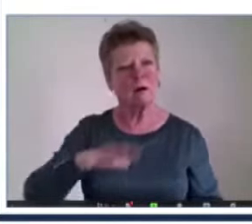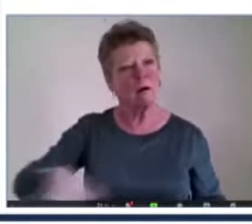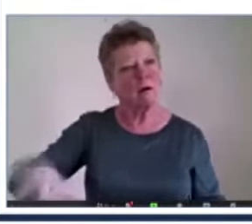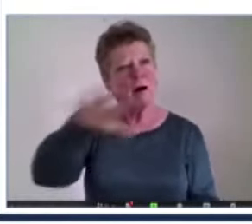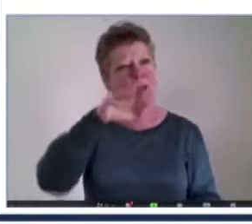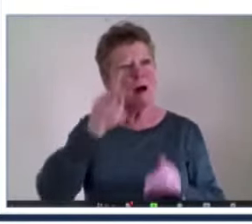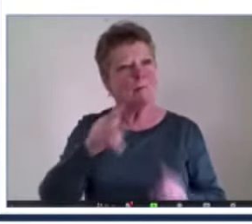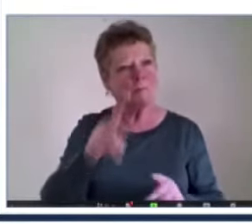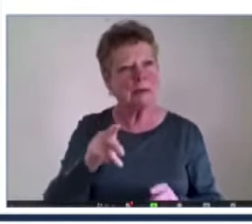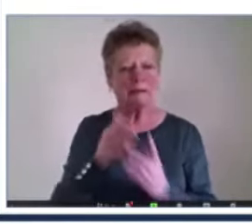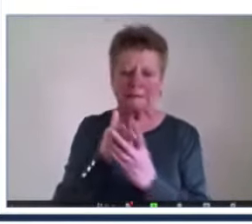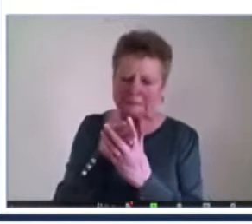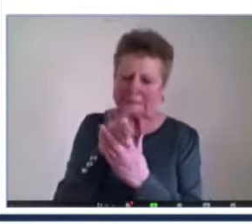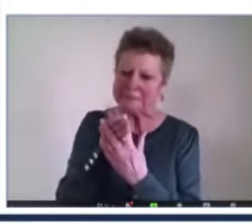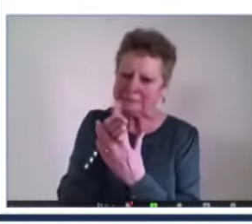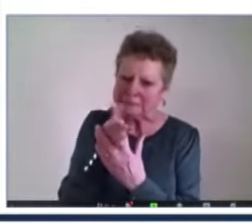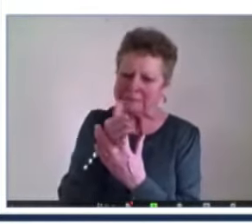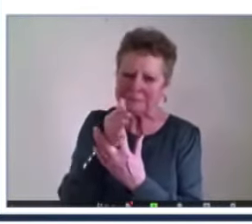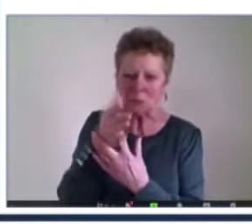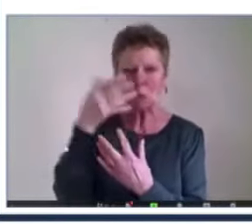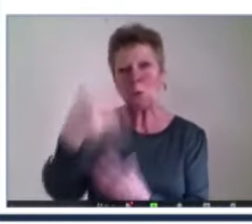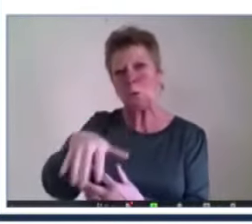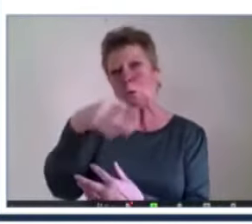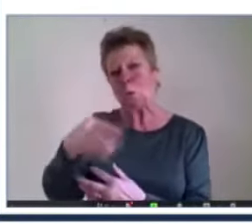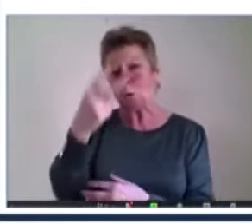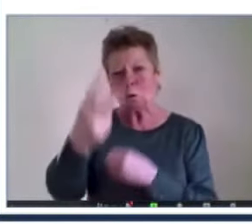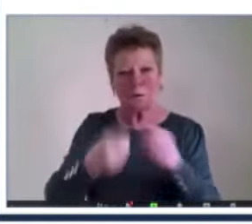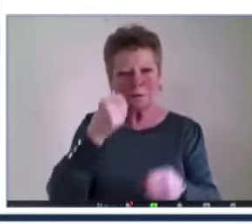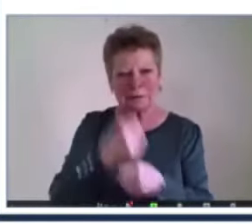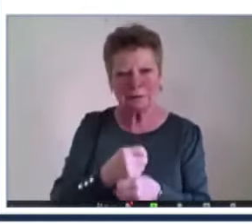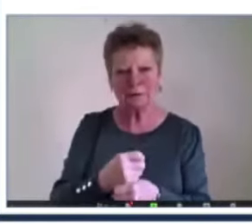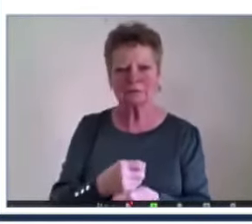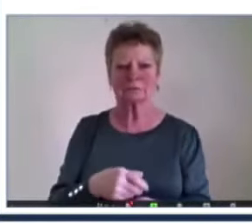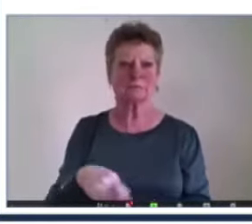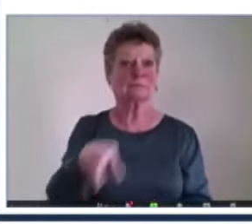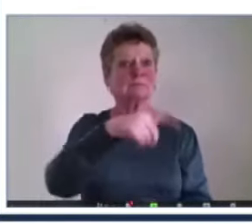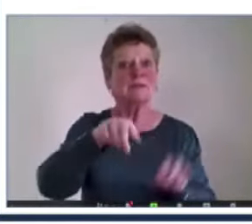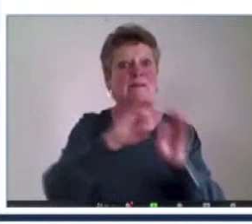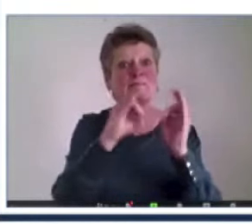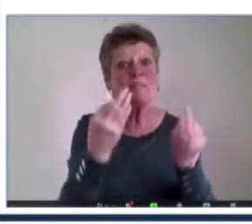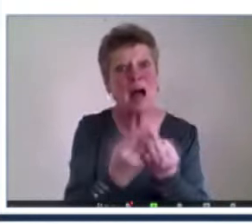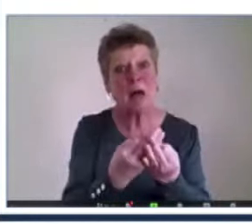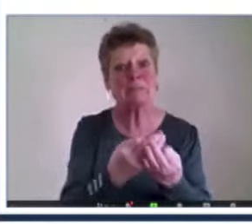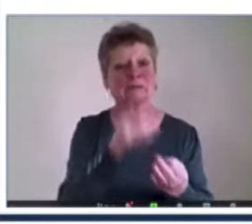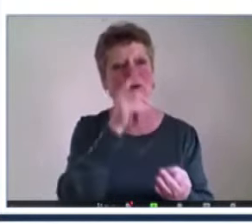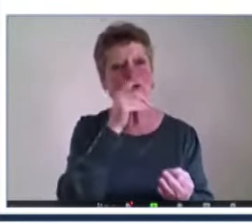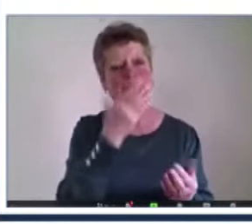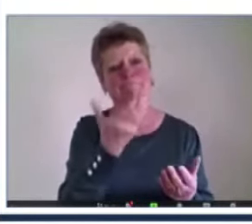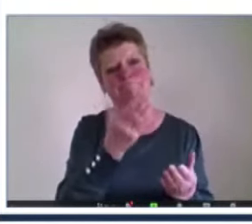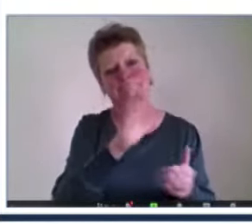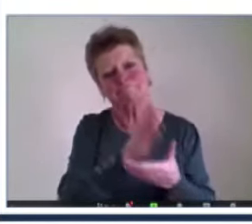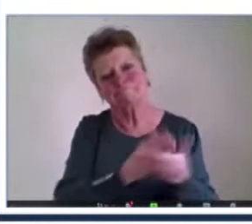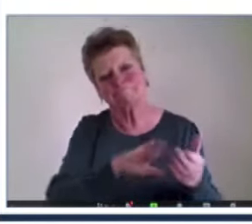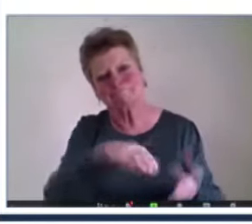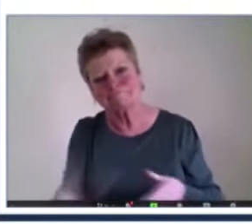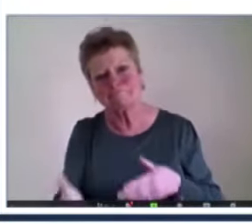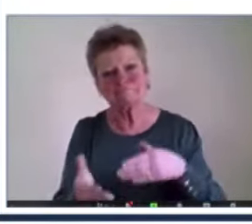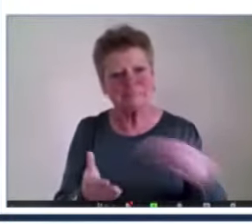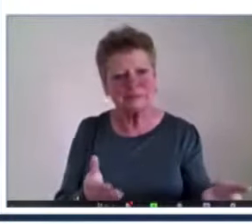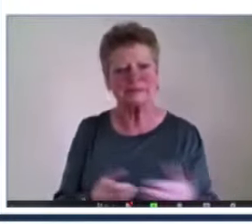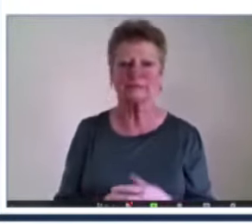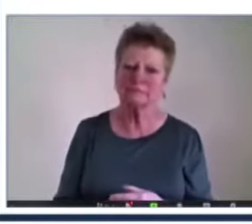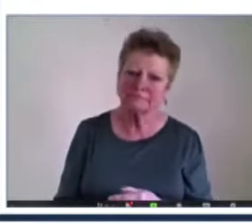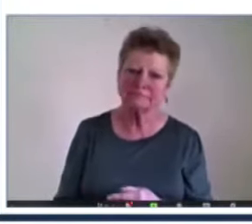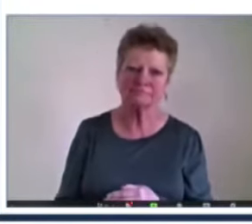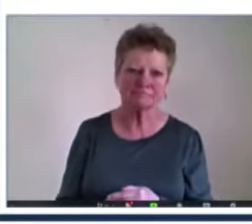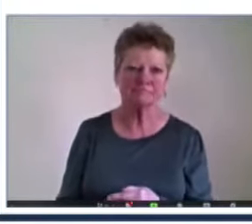through together these past 2 years, and especially to the families who've lost loved ones. I also want to take time to